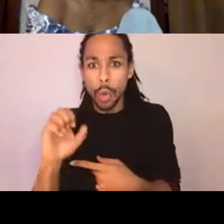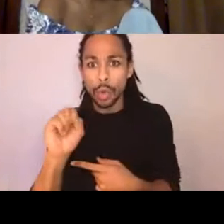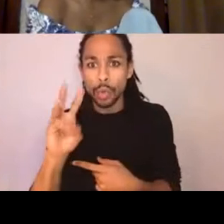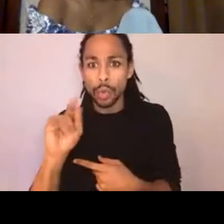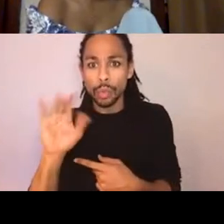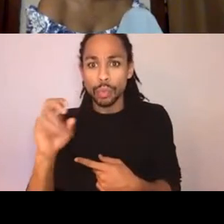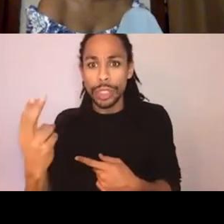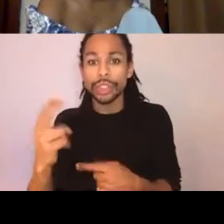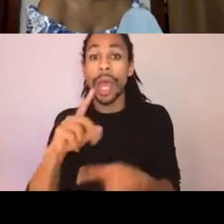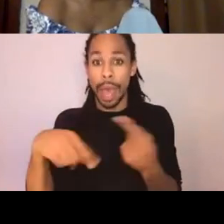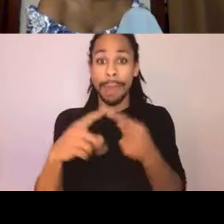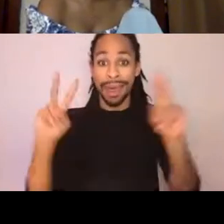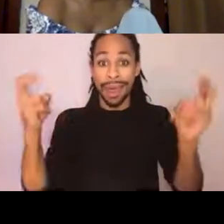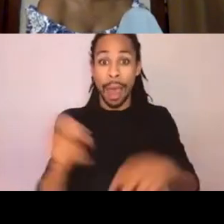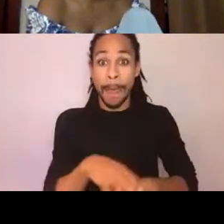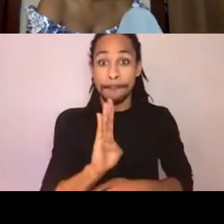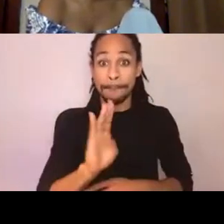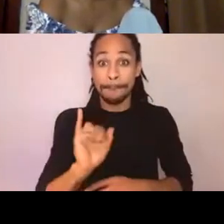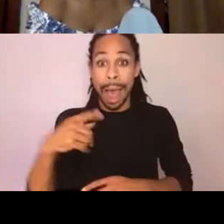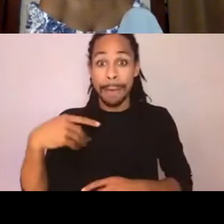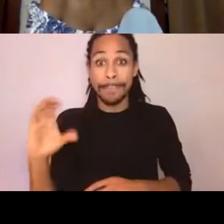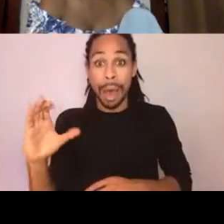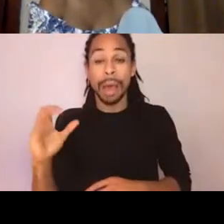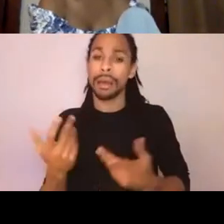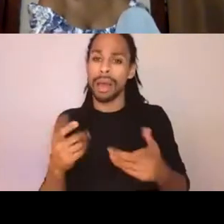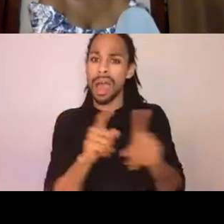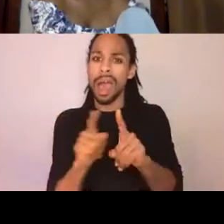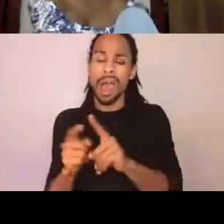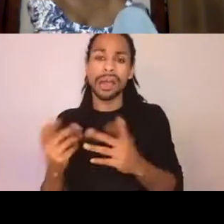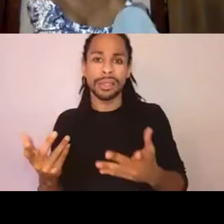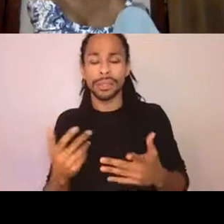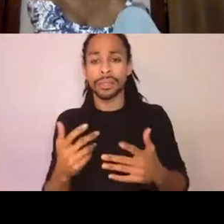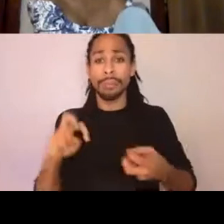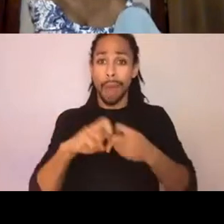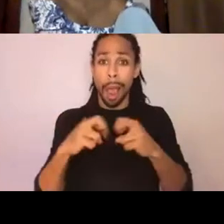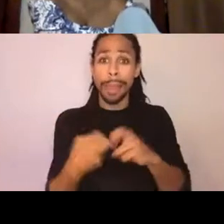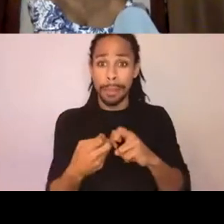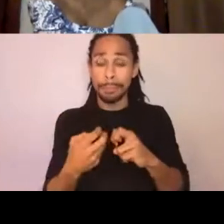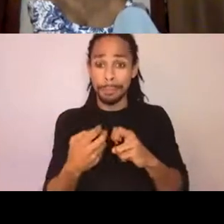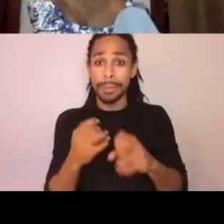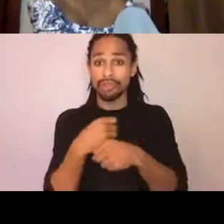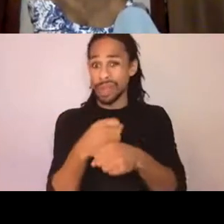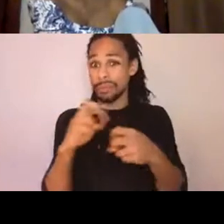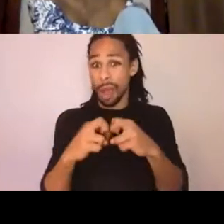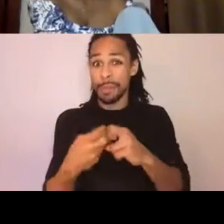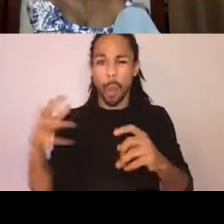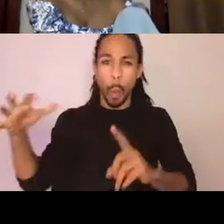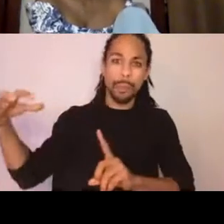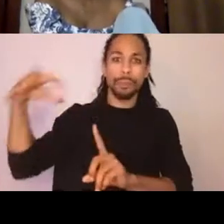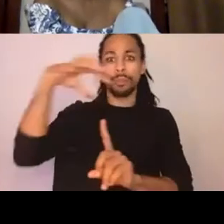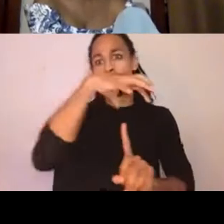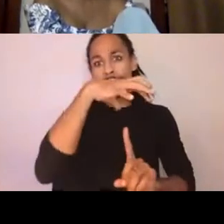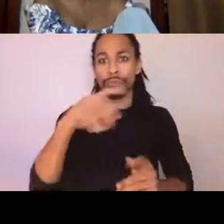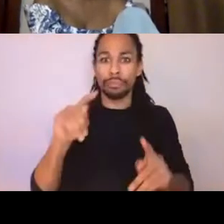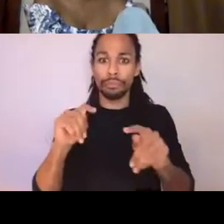term BIPOC being problematic and being a homogeneous and overall umbrella term. But on the other hand, like, I know